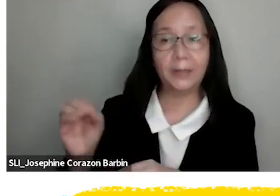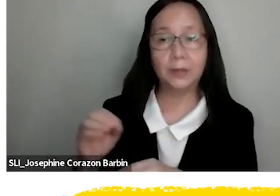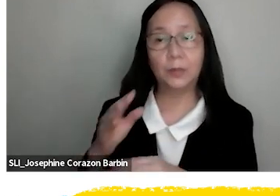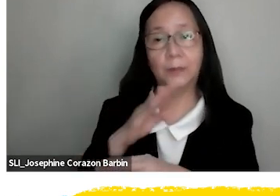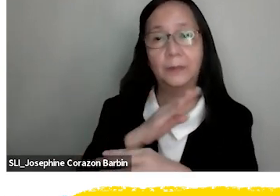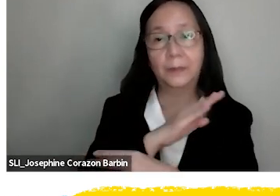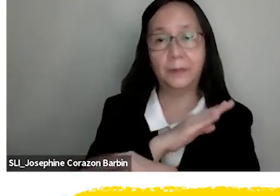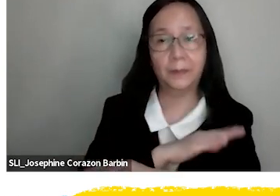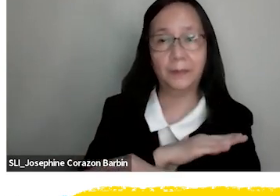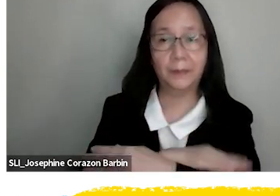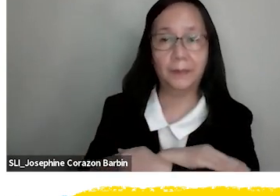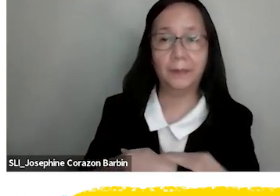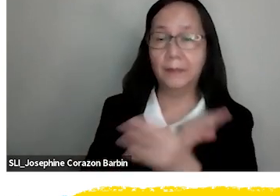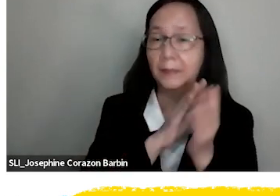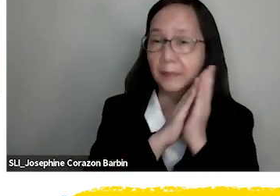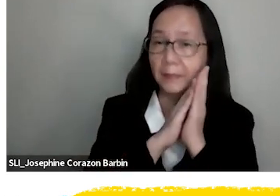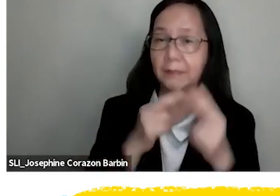And moreover,